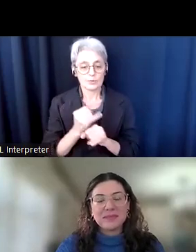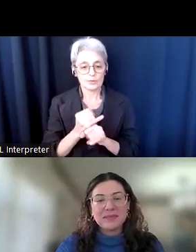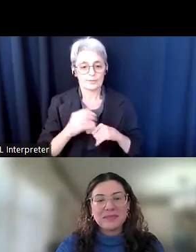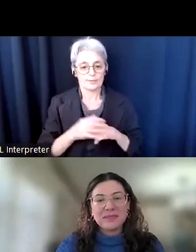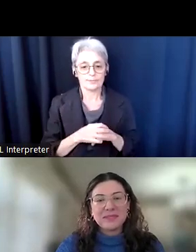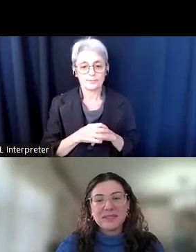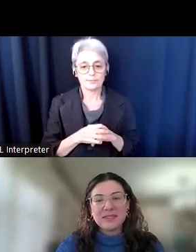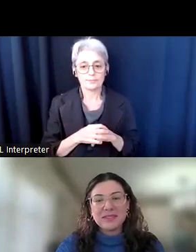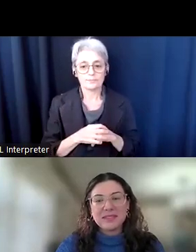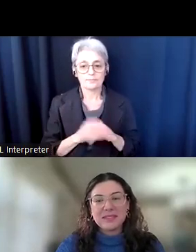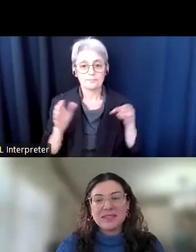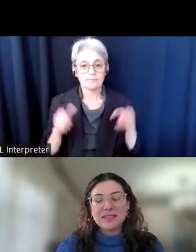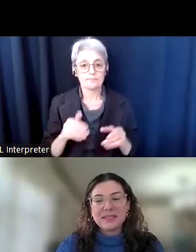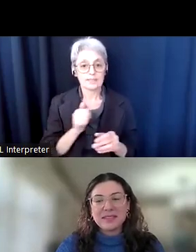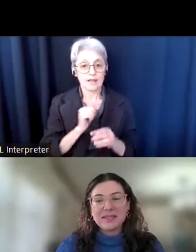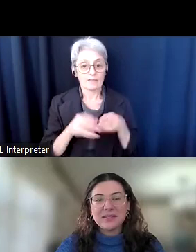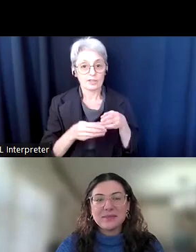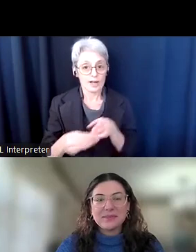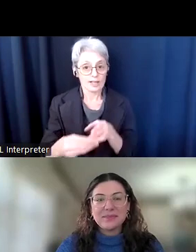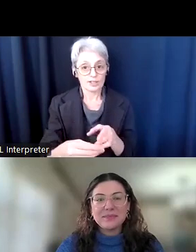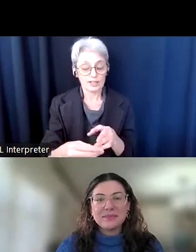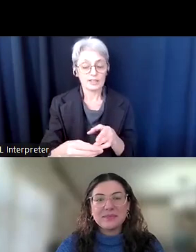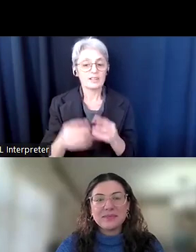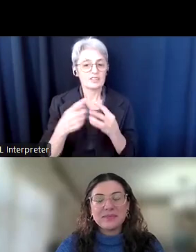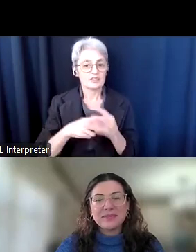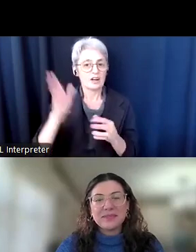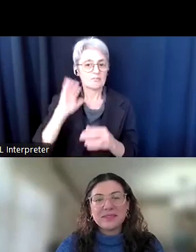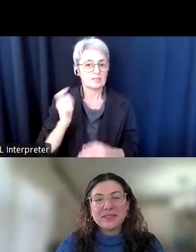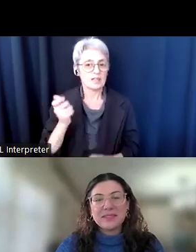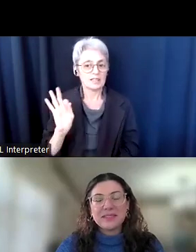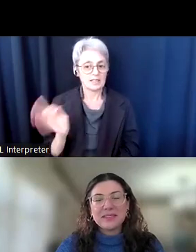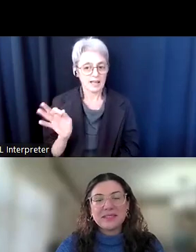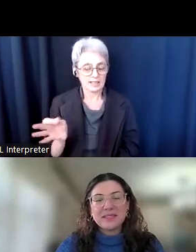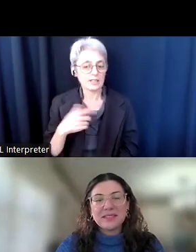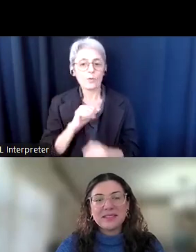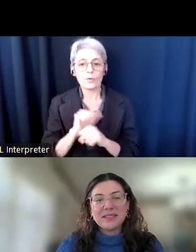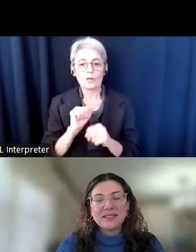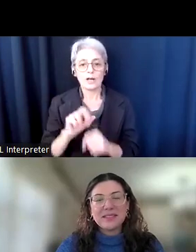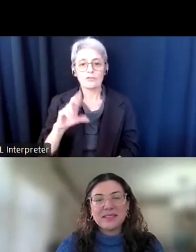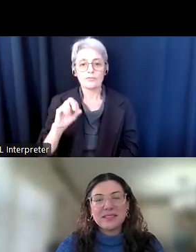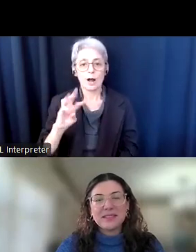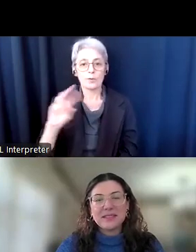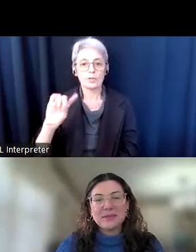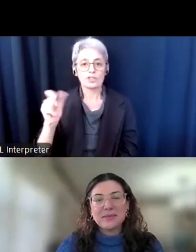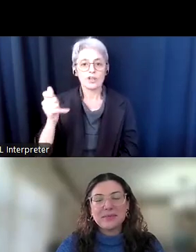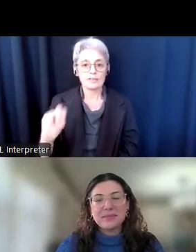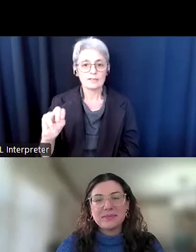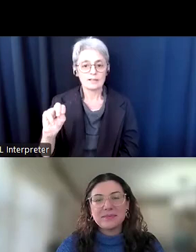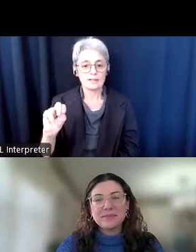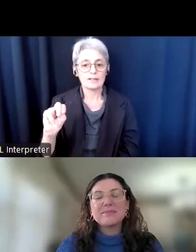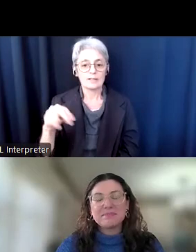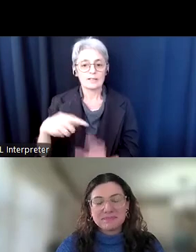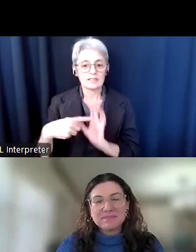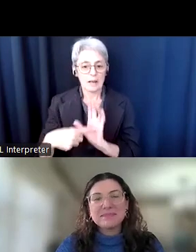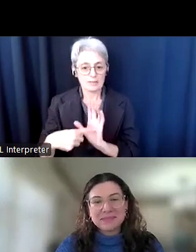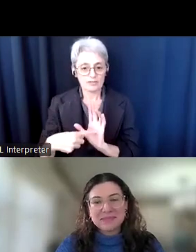my interest in self-direction goes back to the 90s when we worked on the Robert Wood Johnson demonstration, and it's been a passion of mine ever